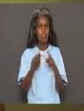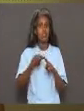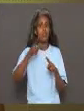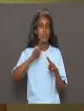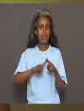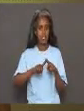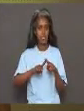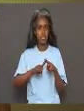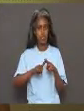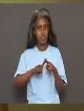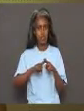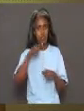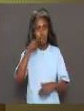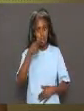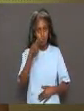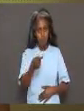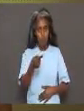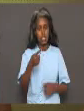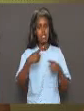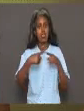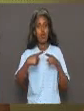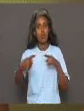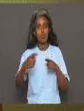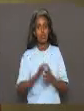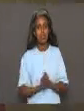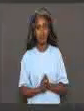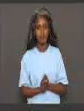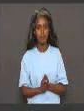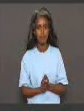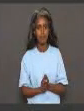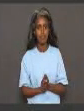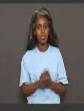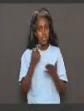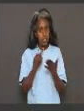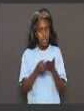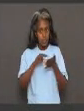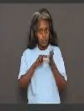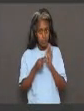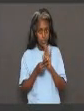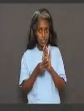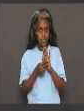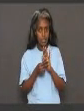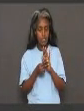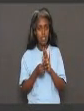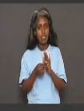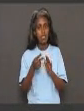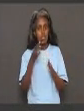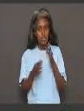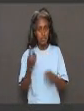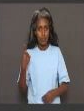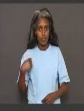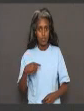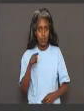inverse, also called the opposite. That means that if you have a